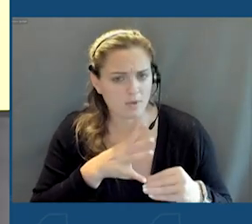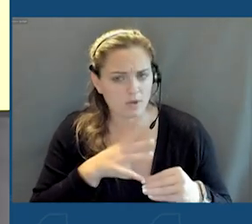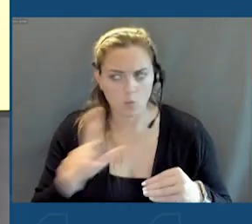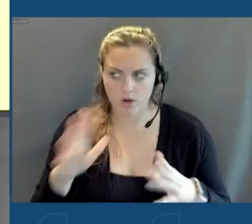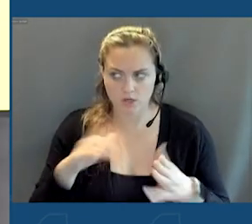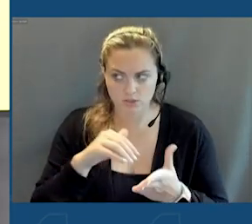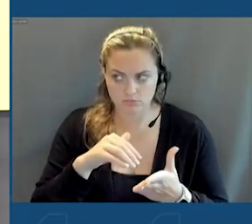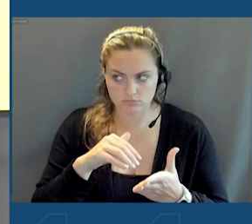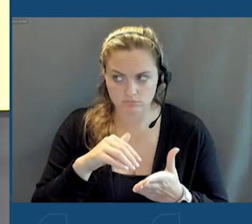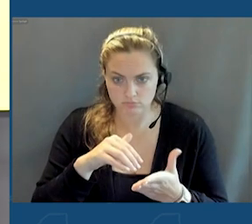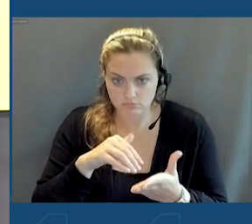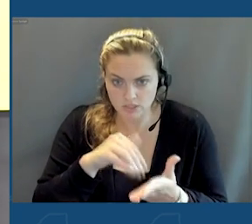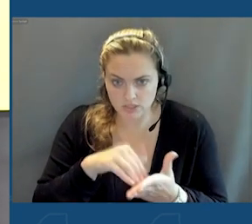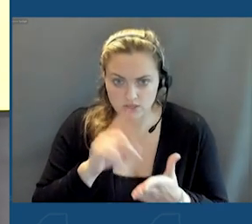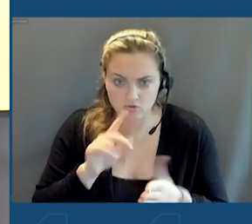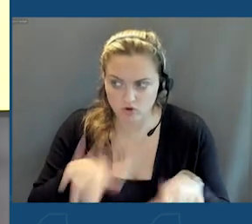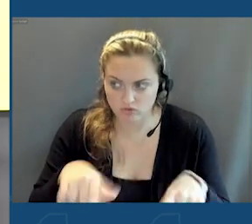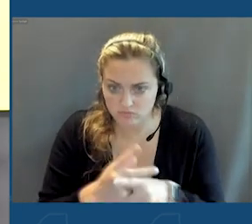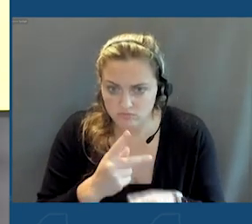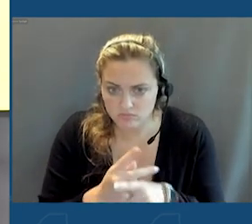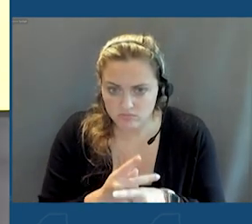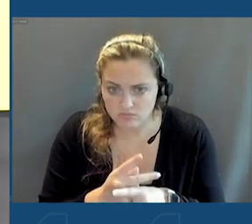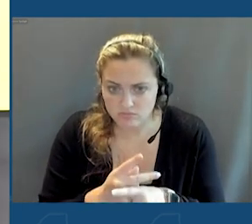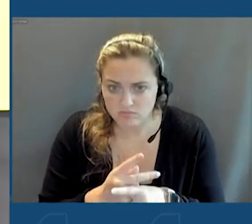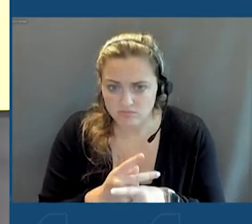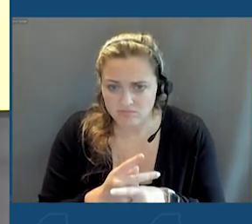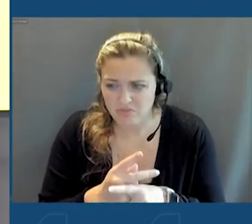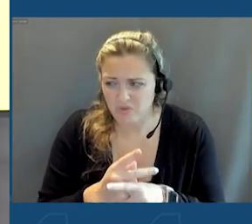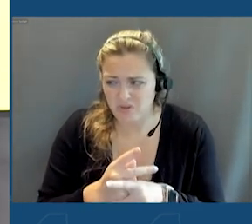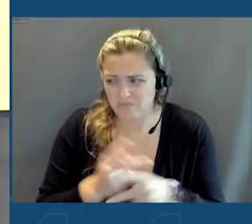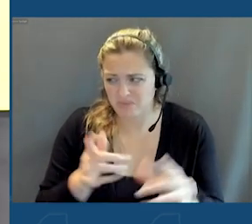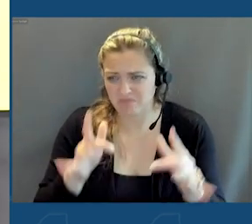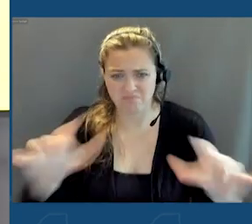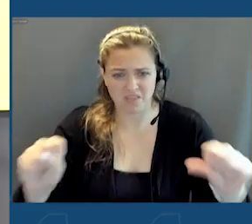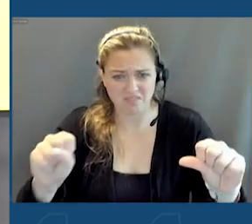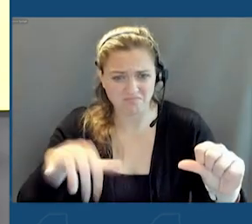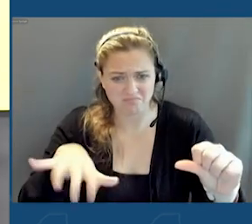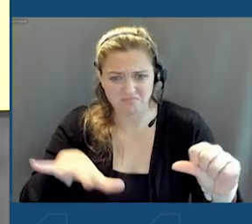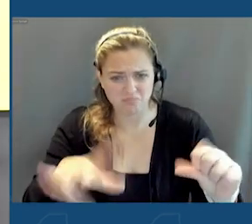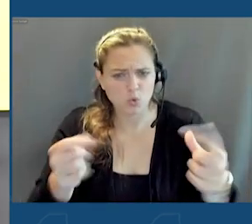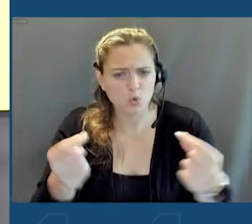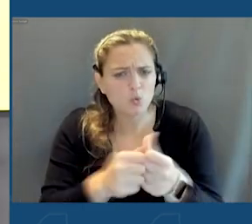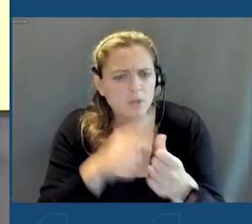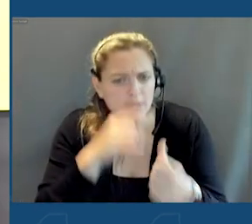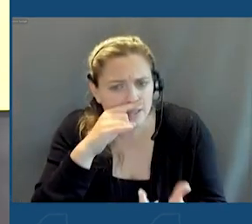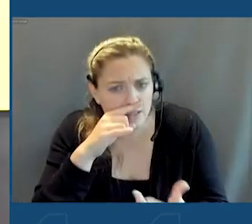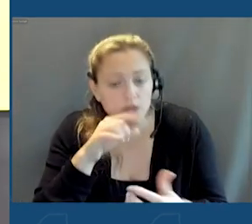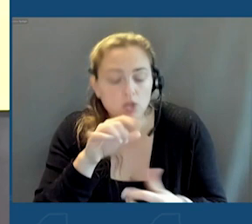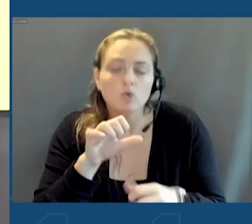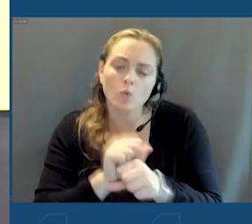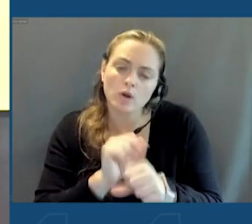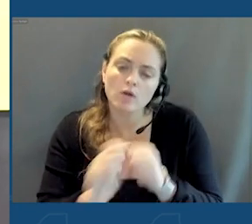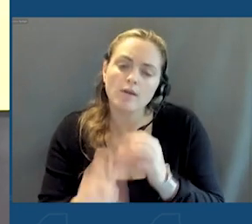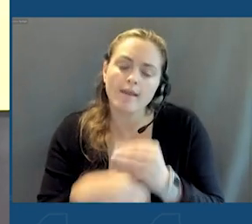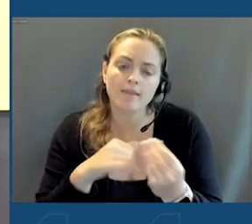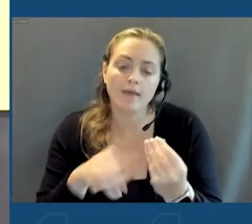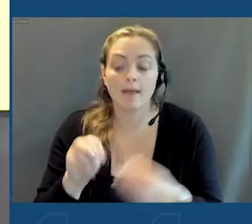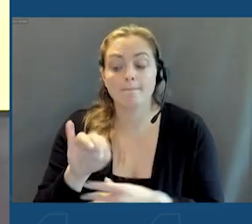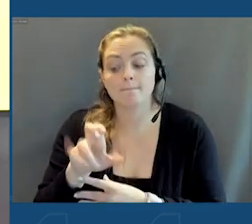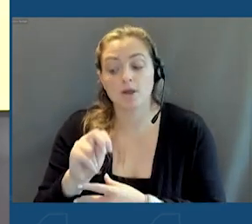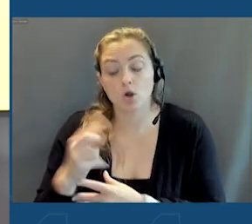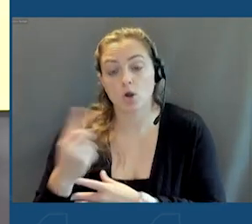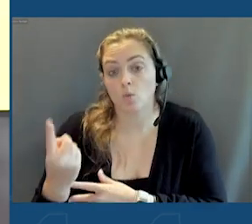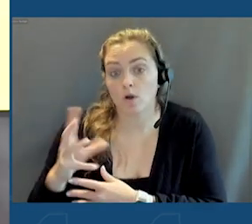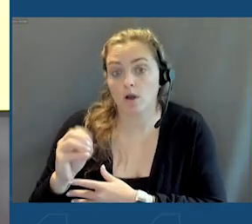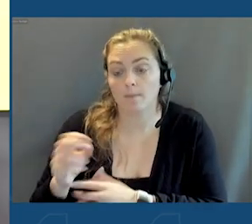center? You're in the middle of nowhere. What are they supposed to do with their kids? They're working on it. And Micron is a company we